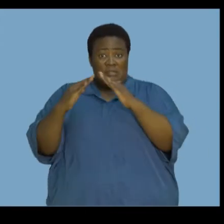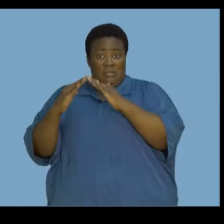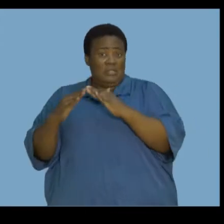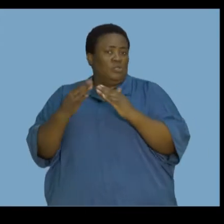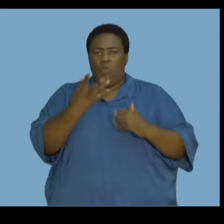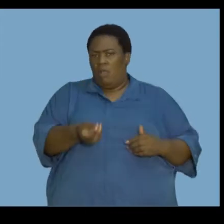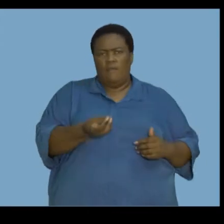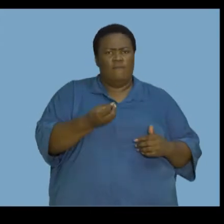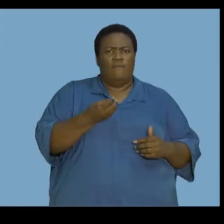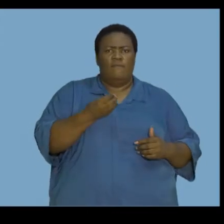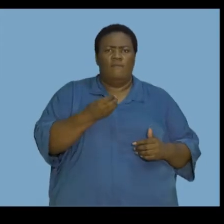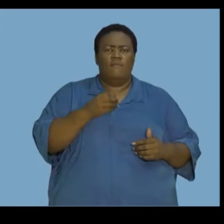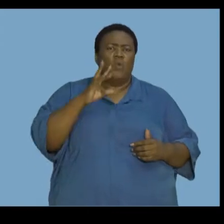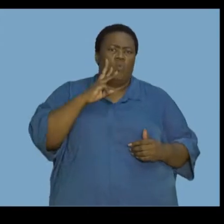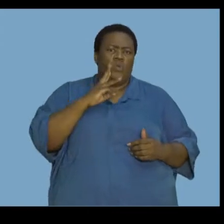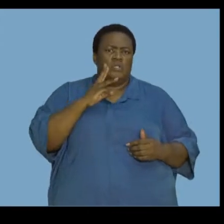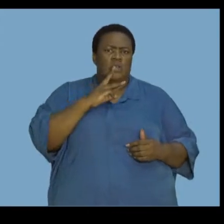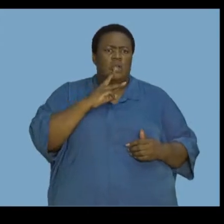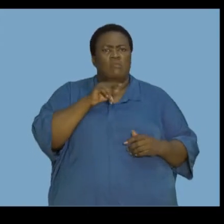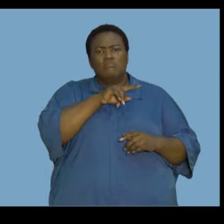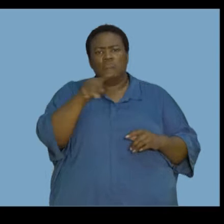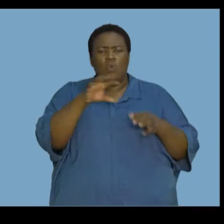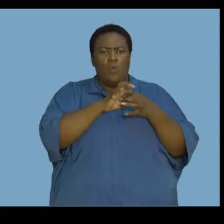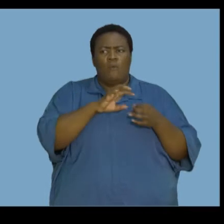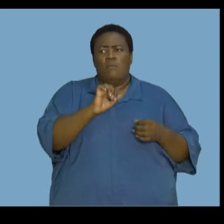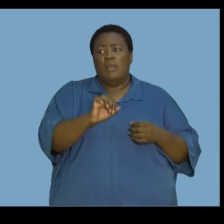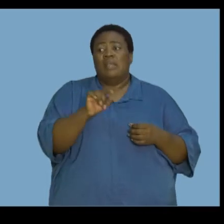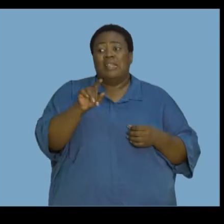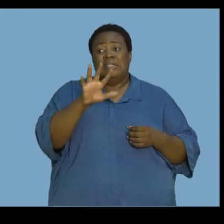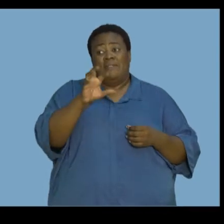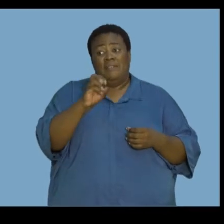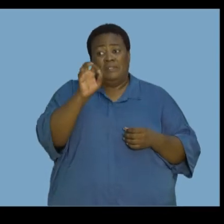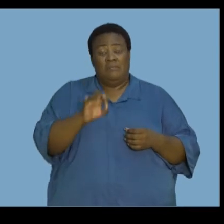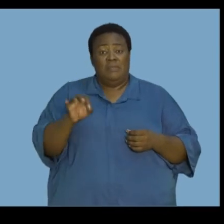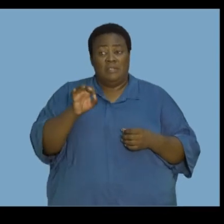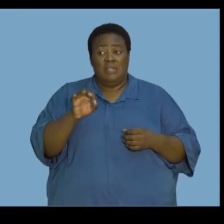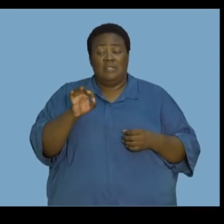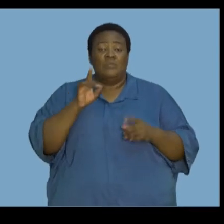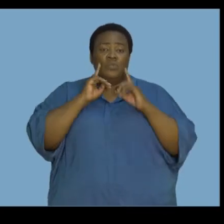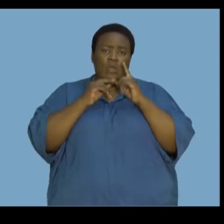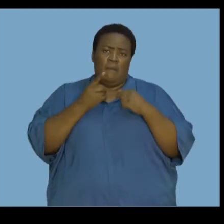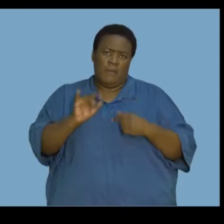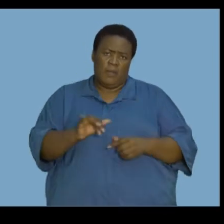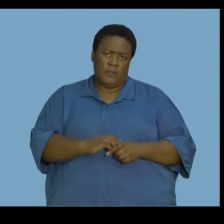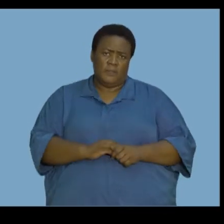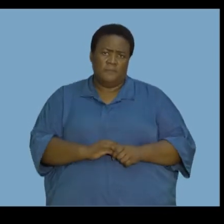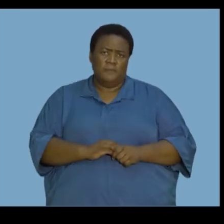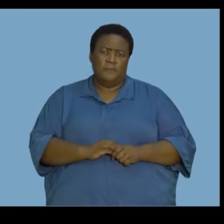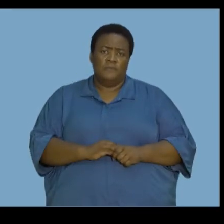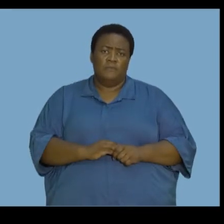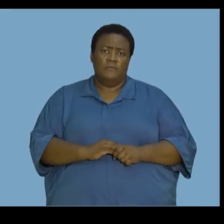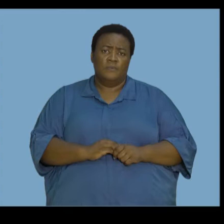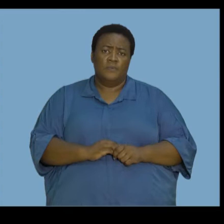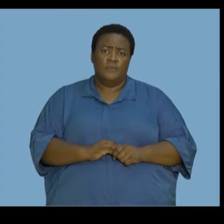households don't have water running directly into their homes. And so that is the 50% that I referred to. It's important that we consider that in terms